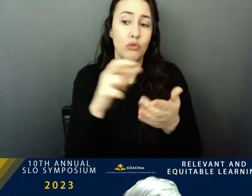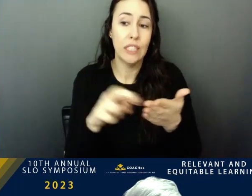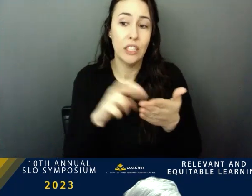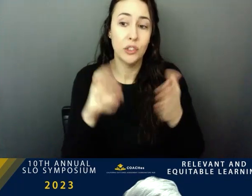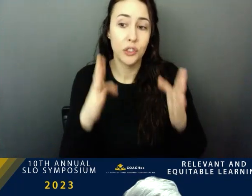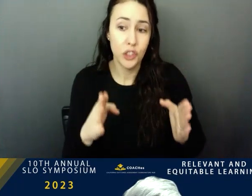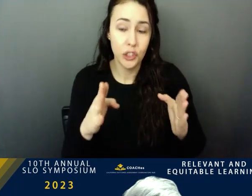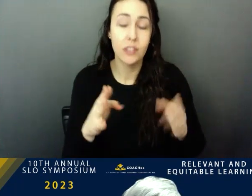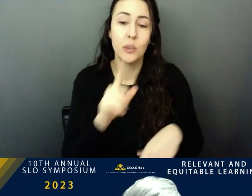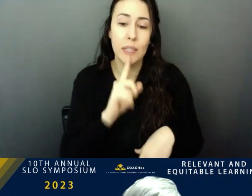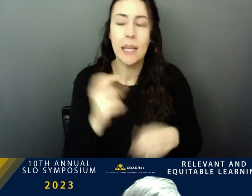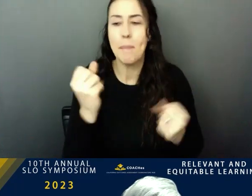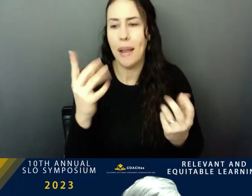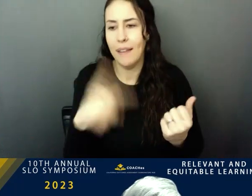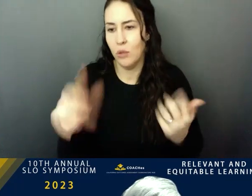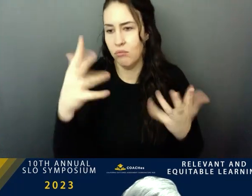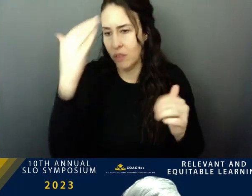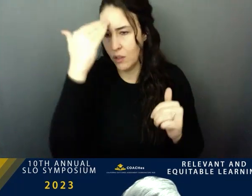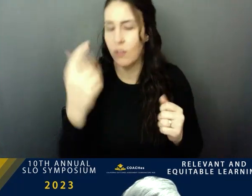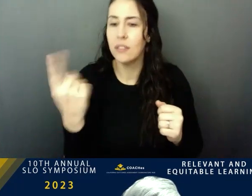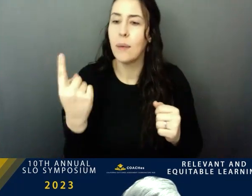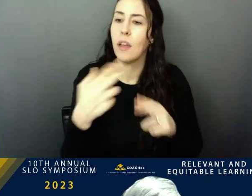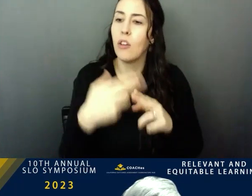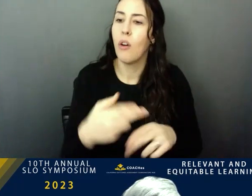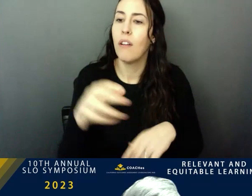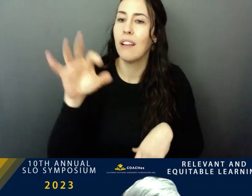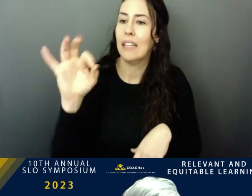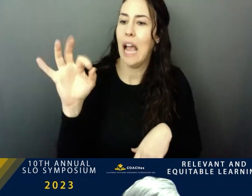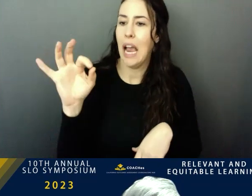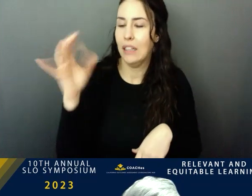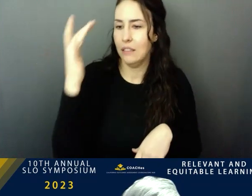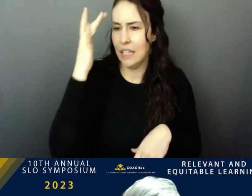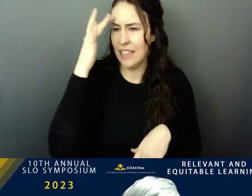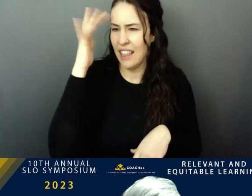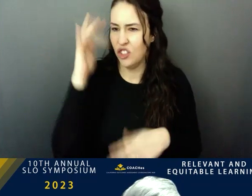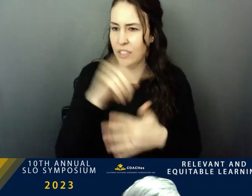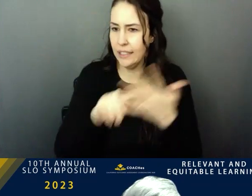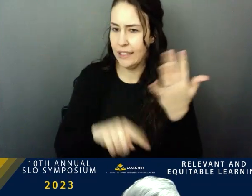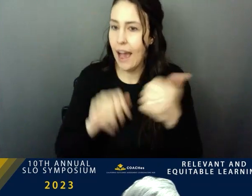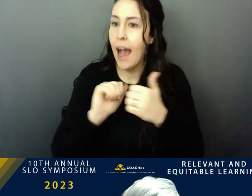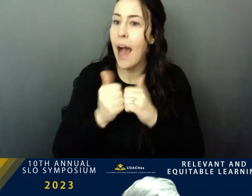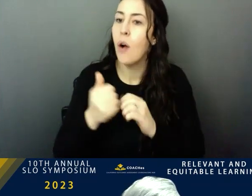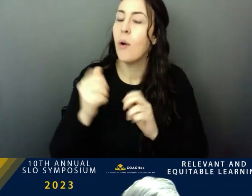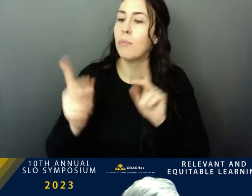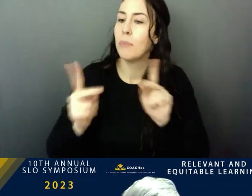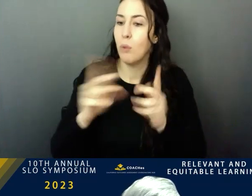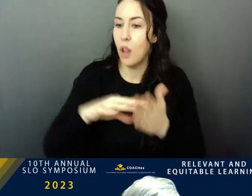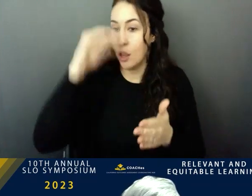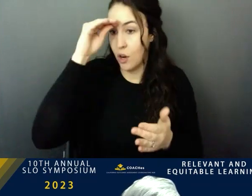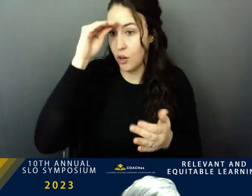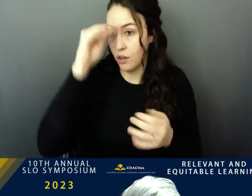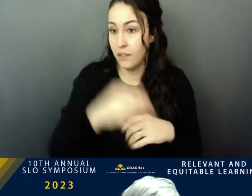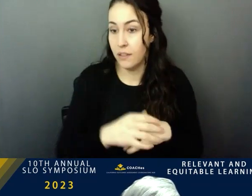of us know, there's something called the 9 intelligences, or you can whittle it down to VARC, and how individuals learn. And I think looking at